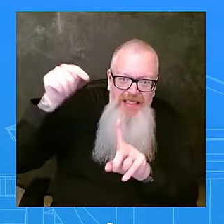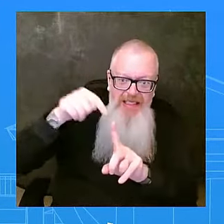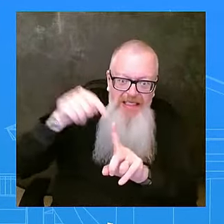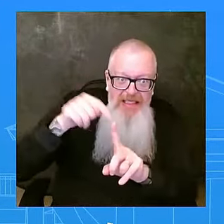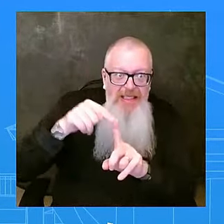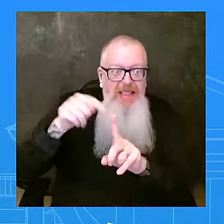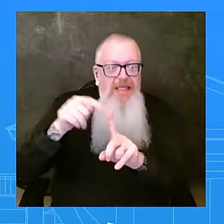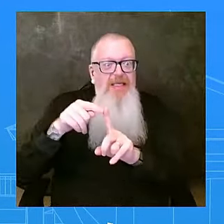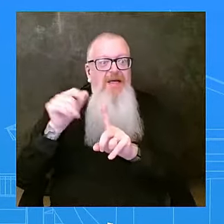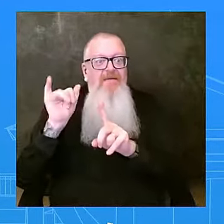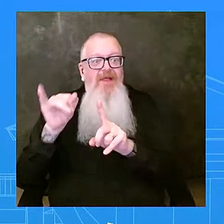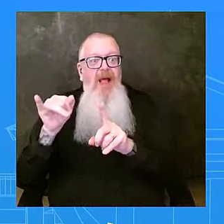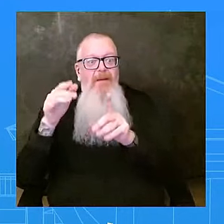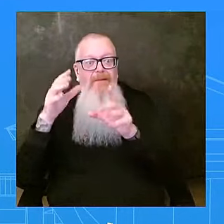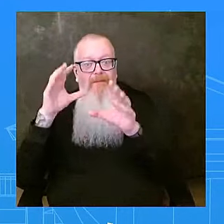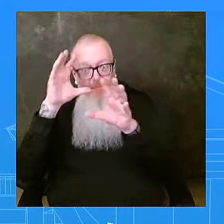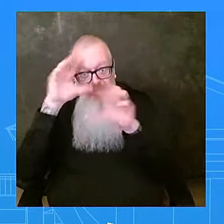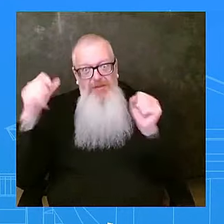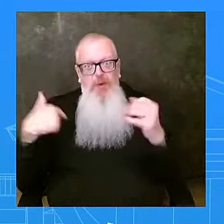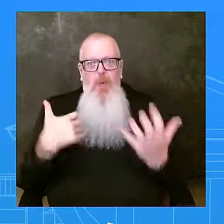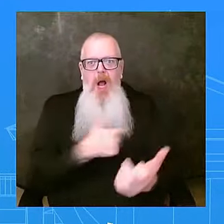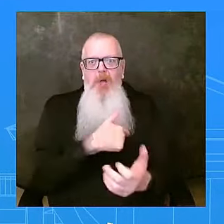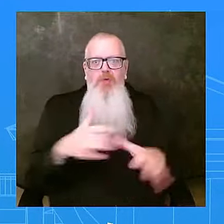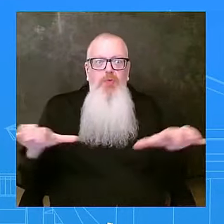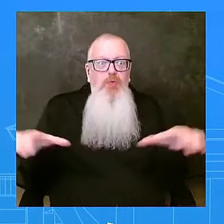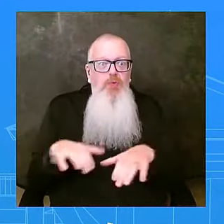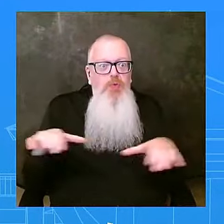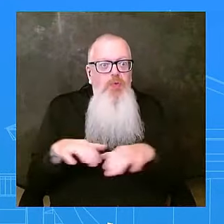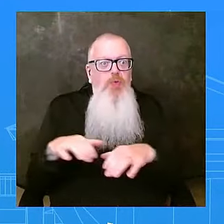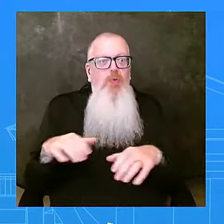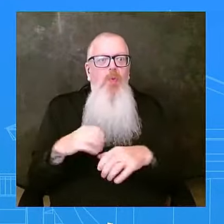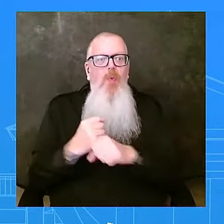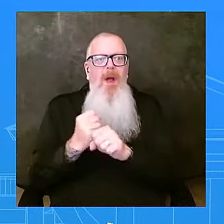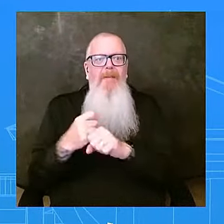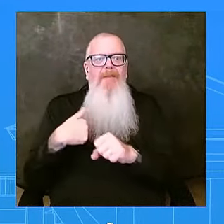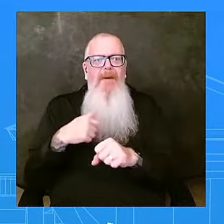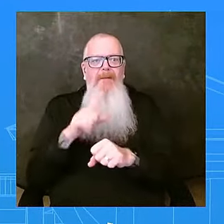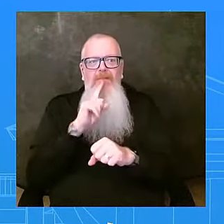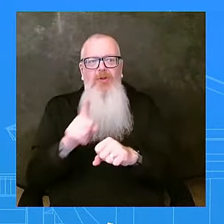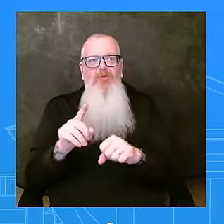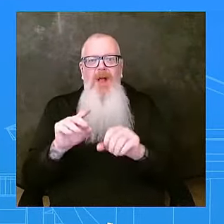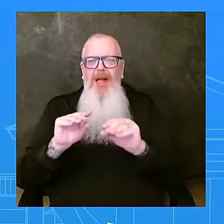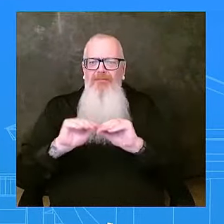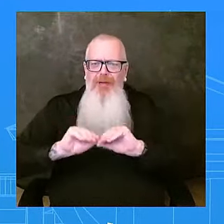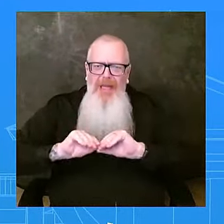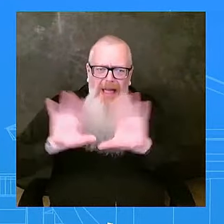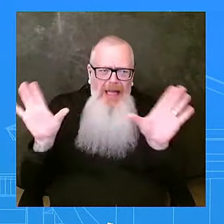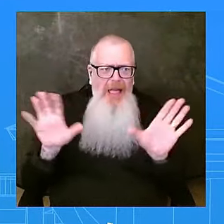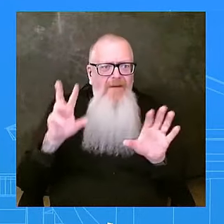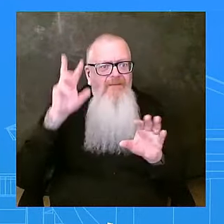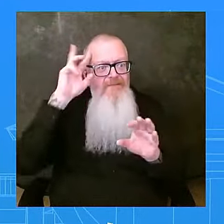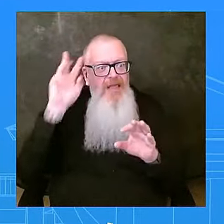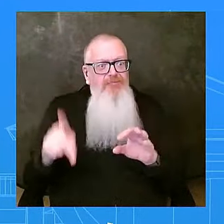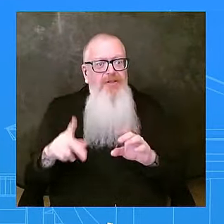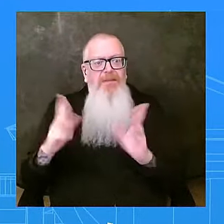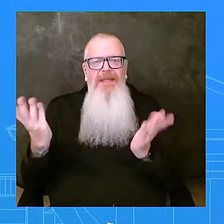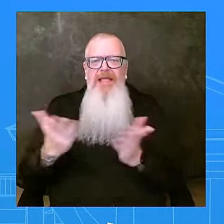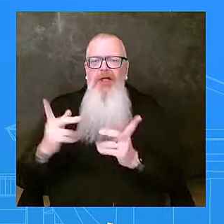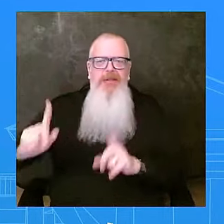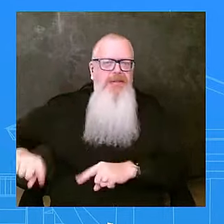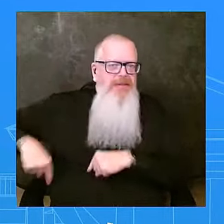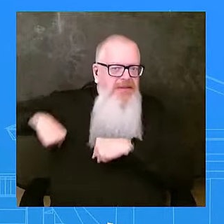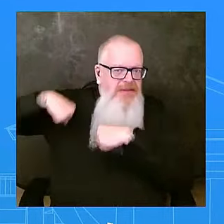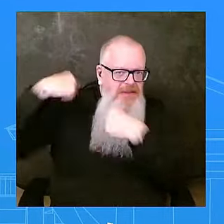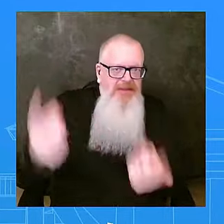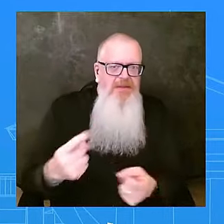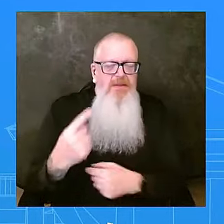make clear to the American people that Vice President Harris has been here from day one, obviously, and has had a